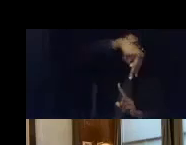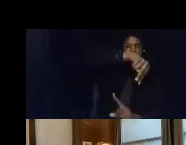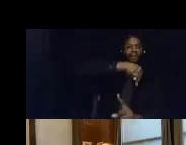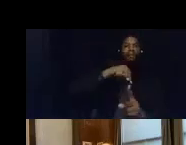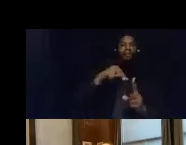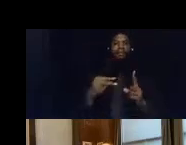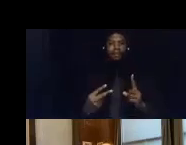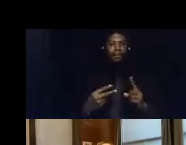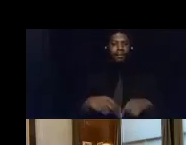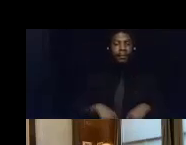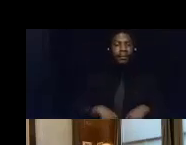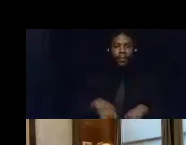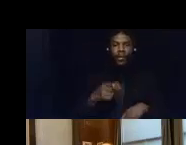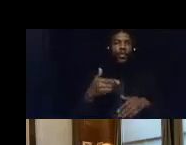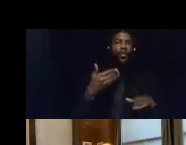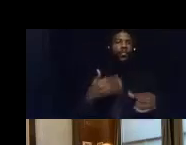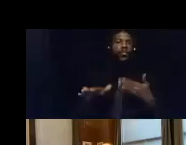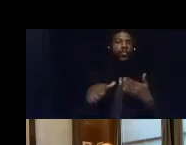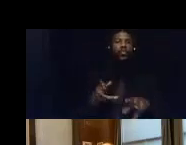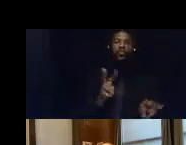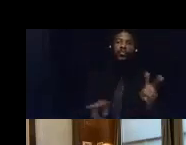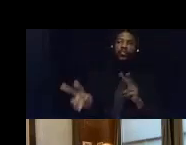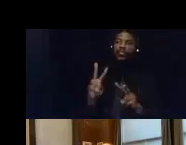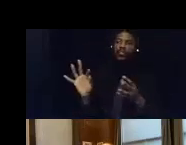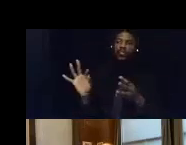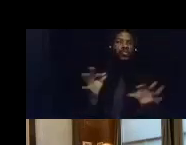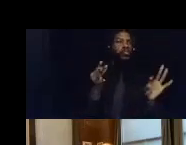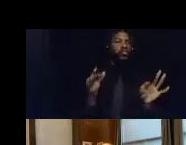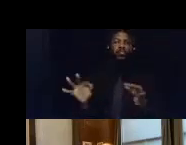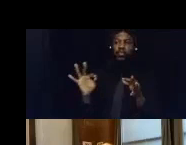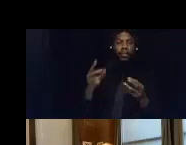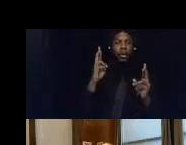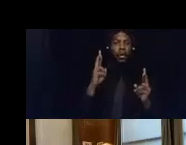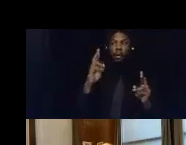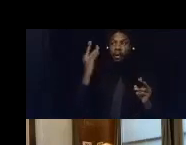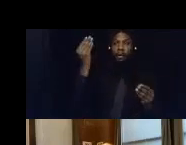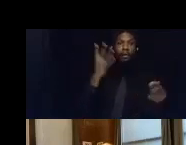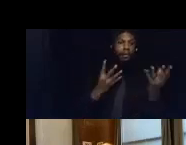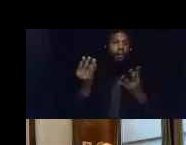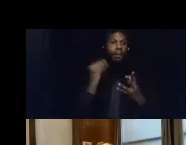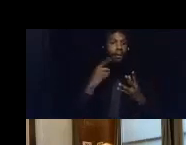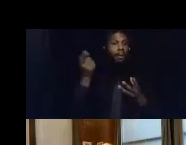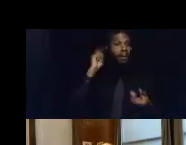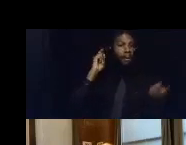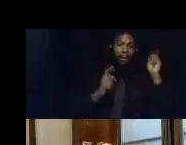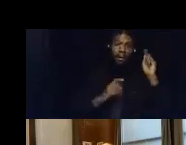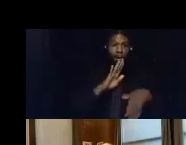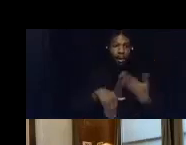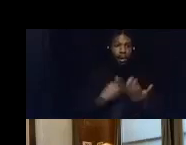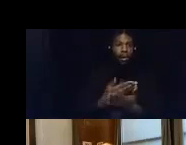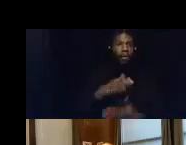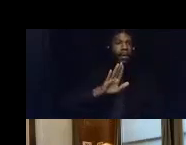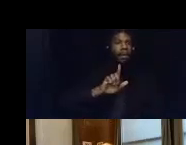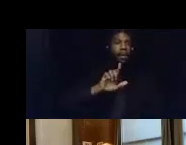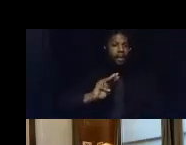the exhibition, I hope you take away a few ideas that all Black Lives Matter and that we need to defund the police and create